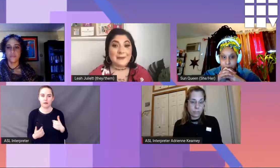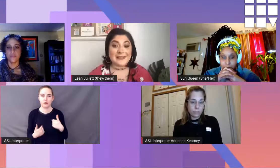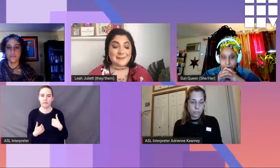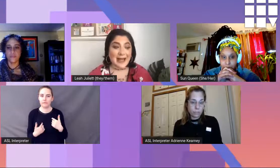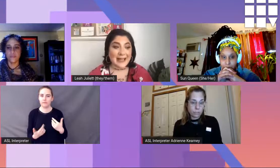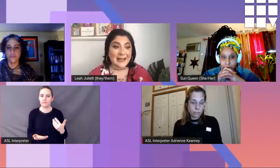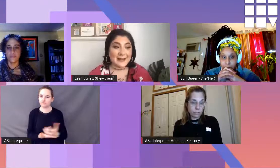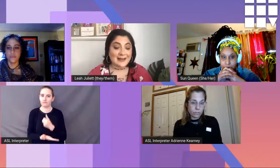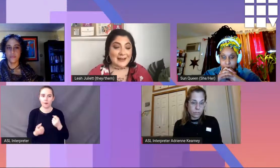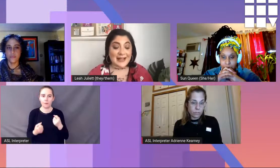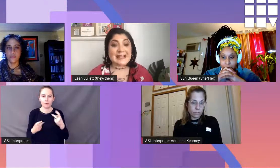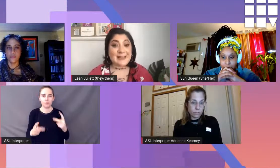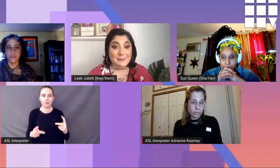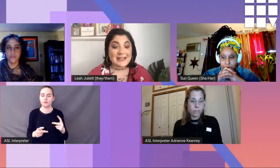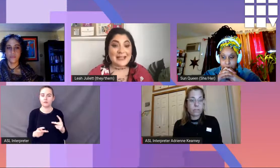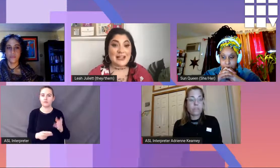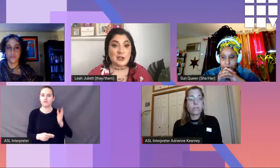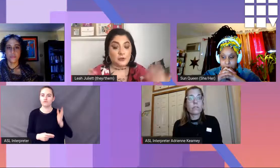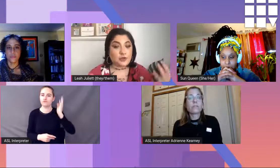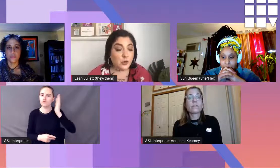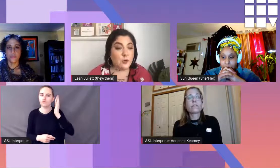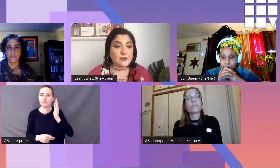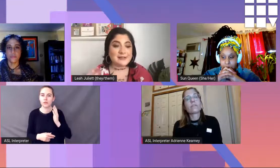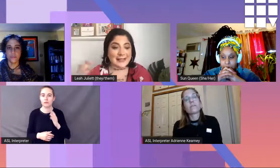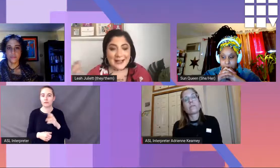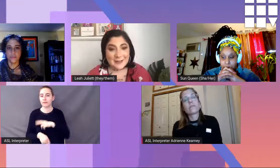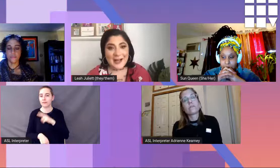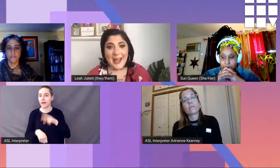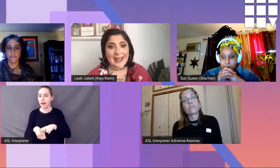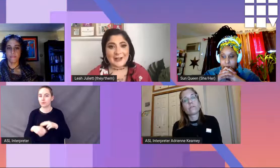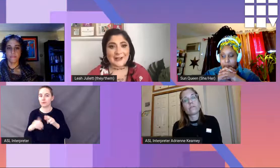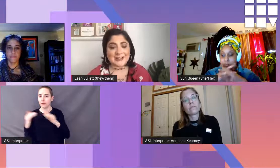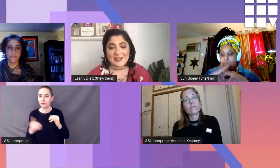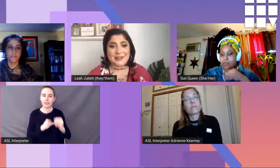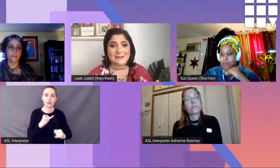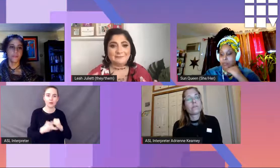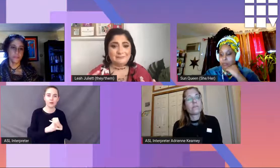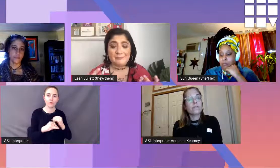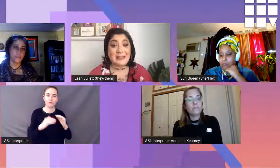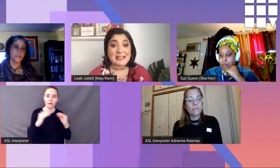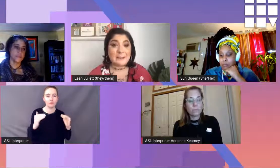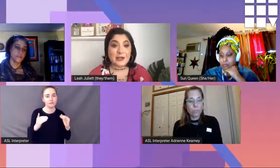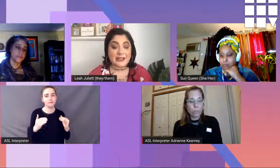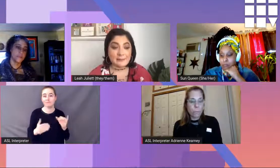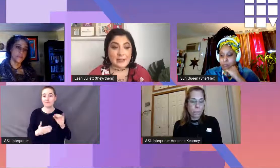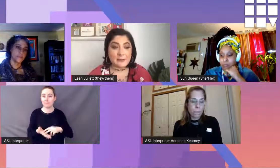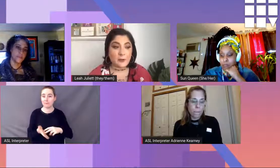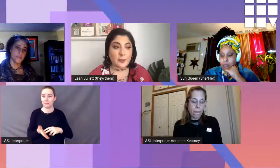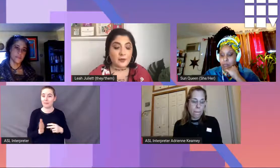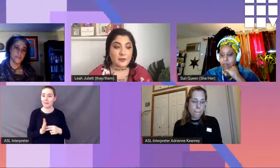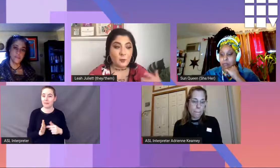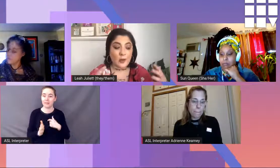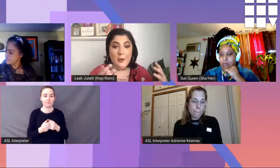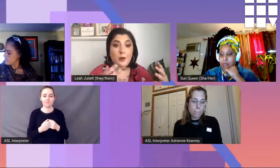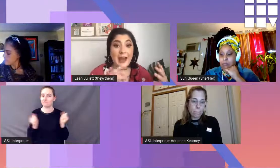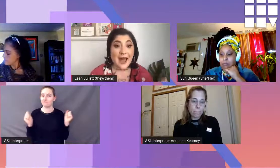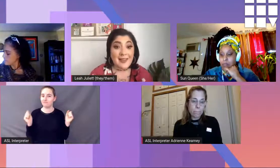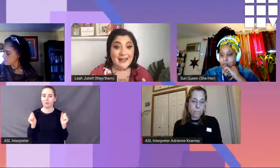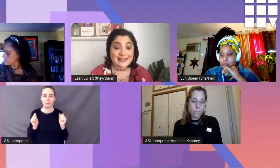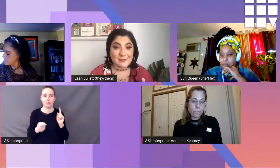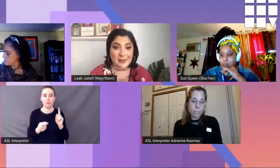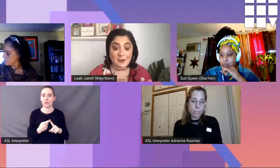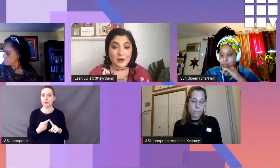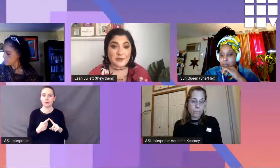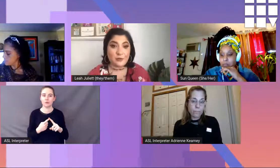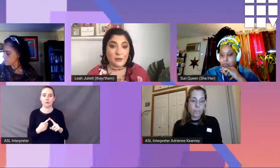that opens my accessibility to trolls and internet haters and just mean-spirited people, both who are